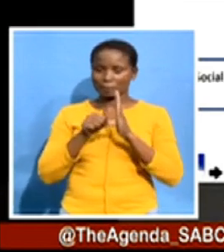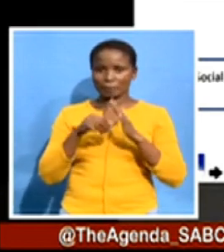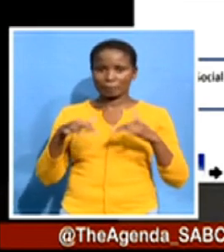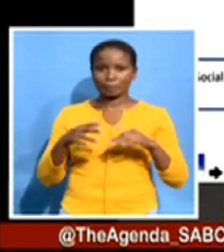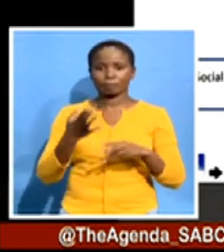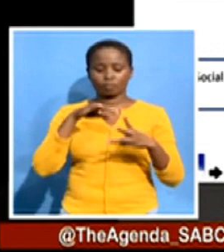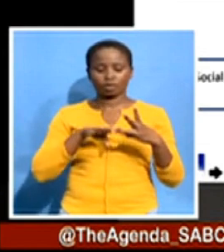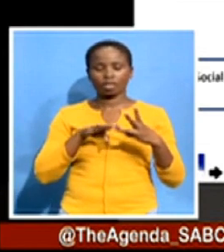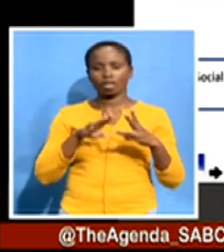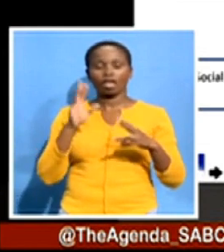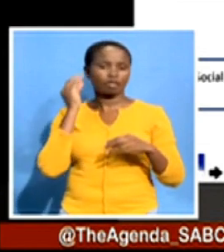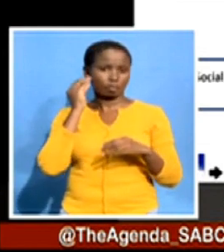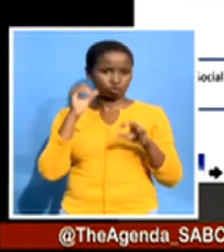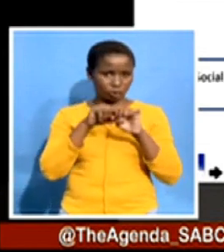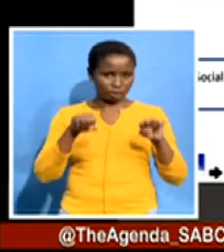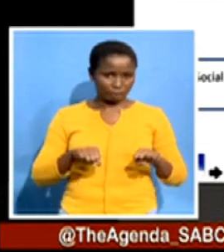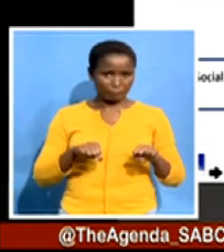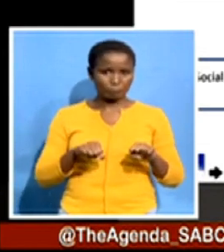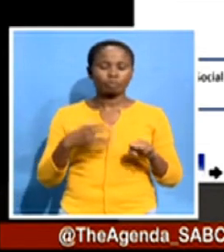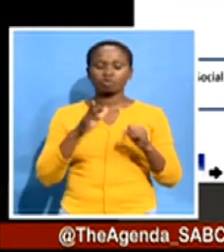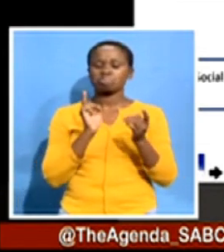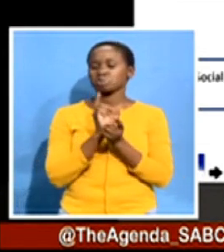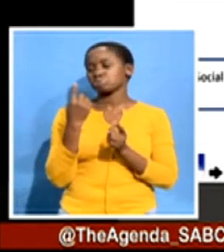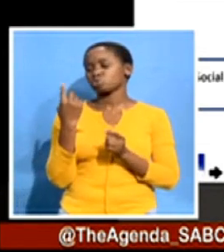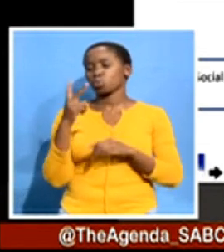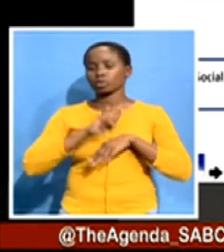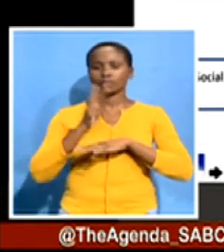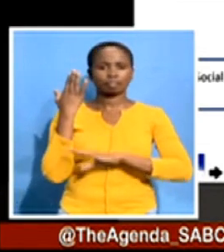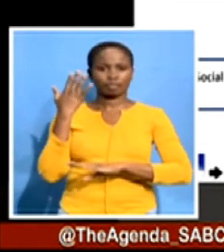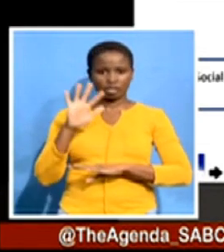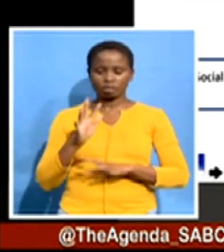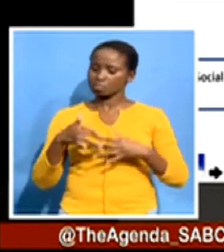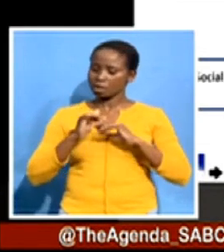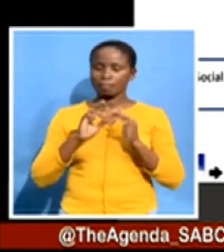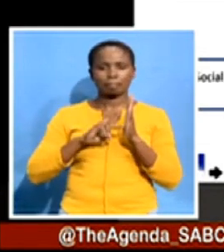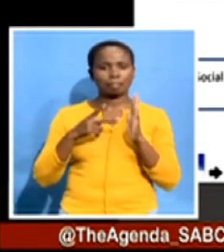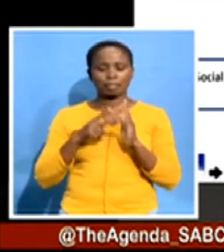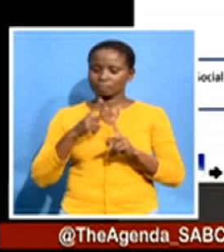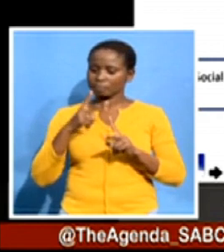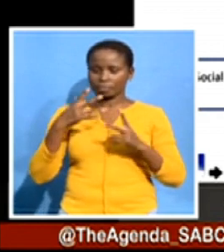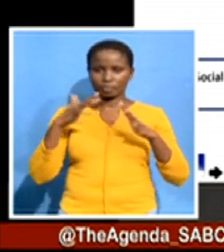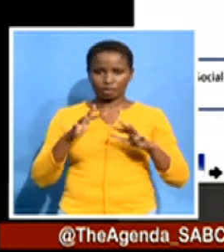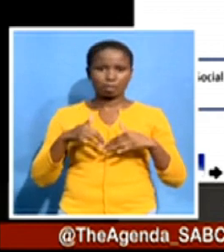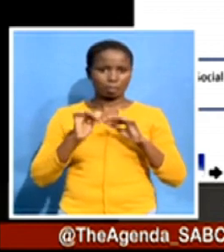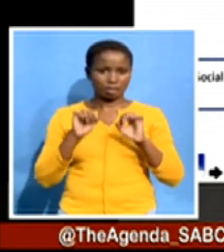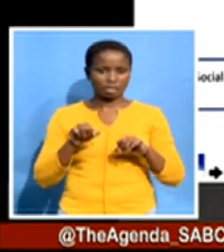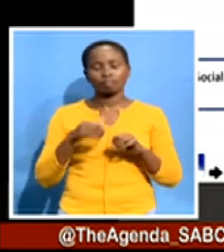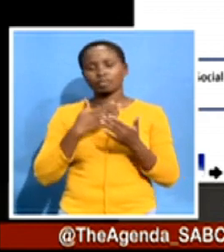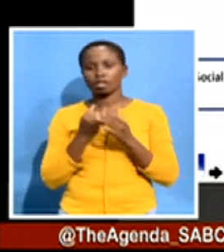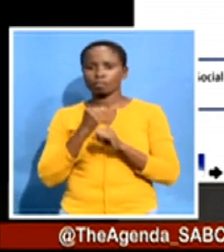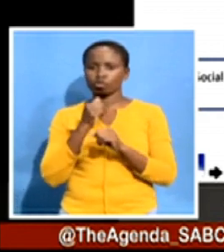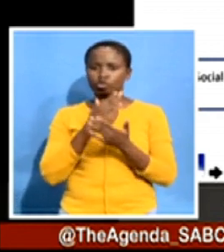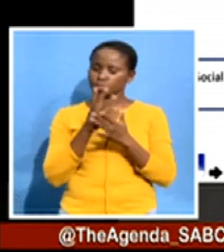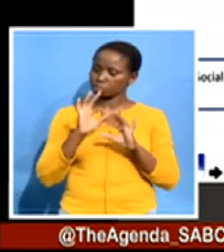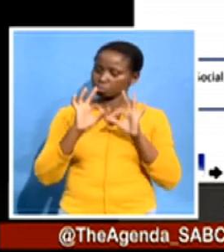met 2 days ago. We're putting the last planning systems in place so that we can have a successful and scaled up process to kick into